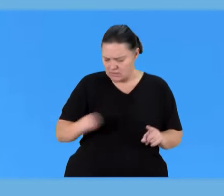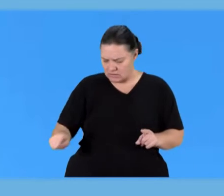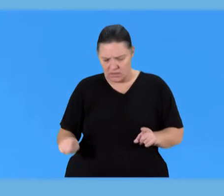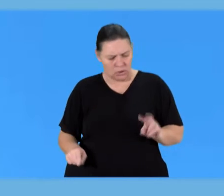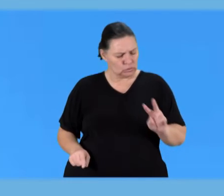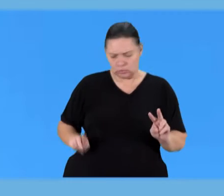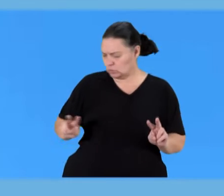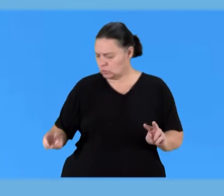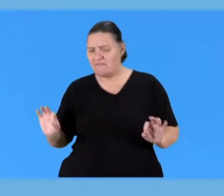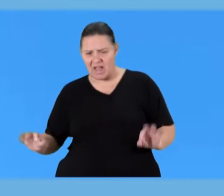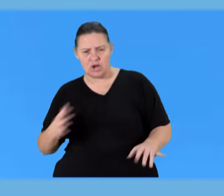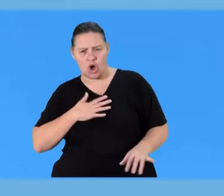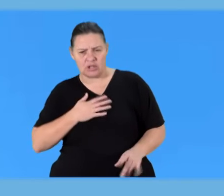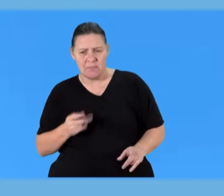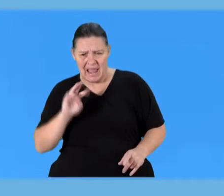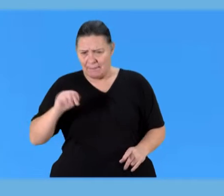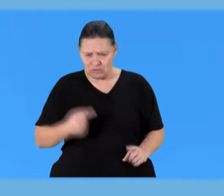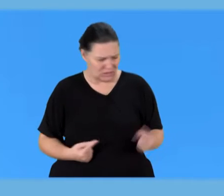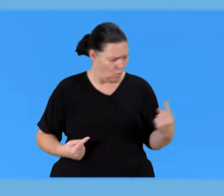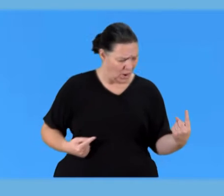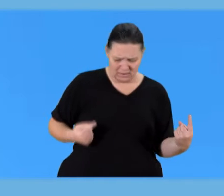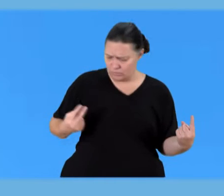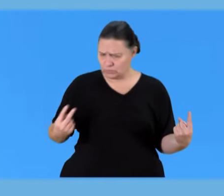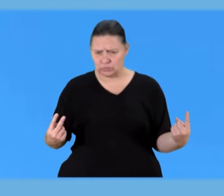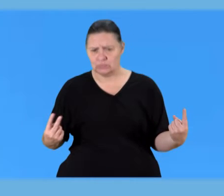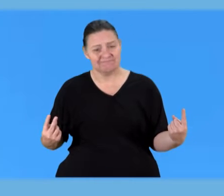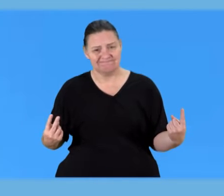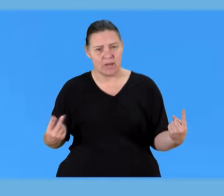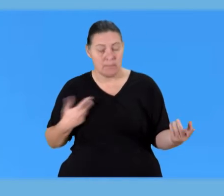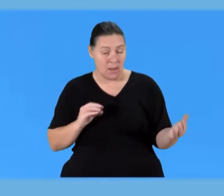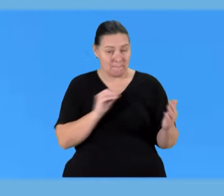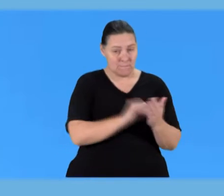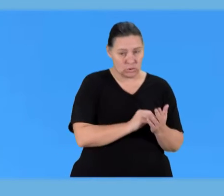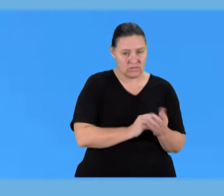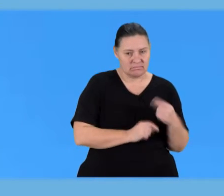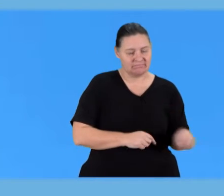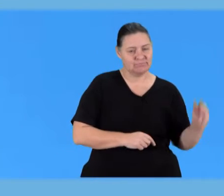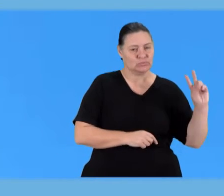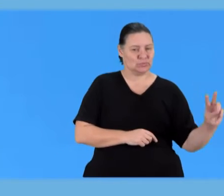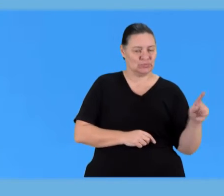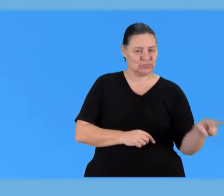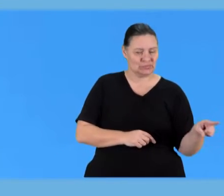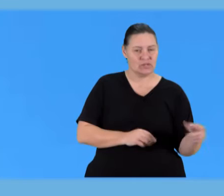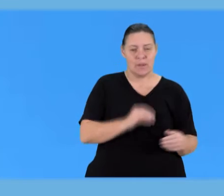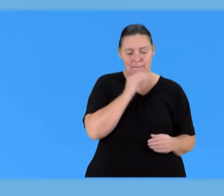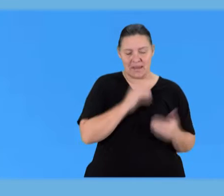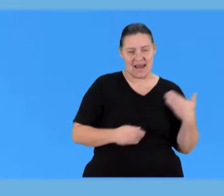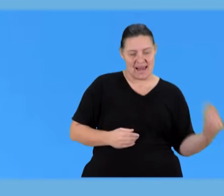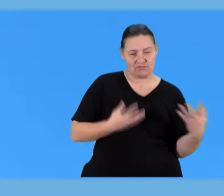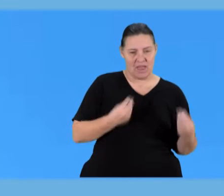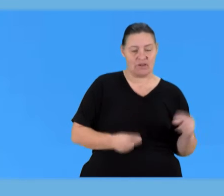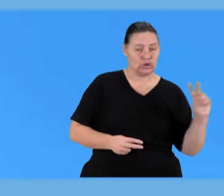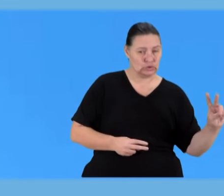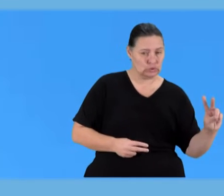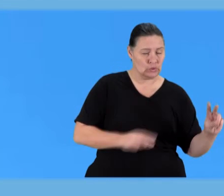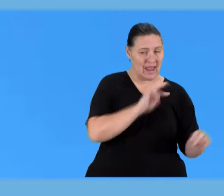going to be balanced because it is taken care of by that coefficient 2. So if I put in another coefficient 2 there, so that means on